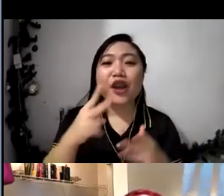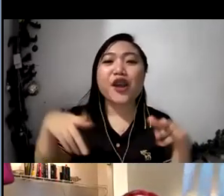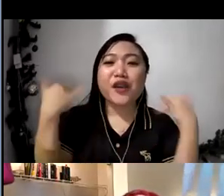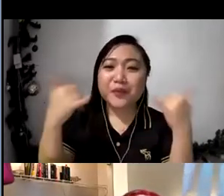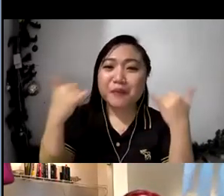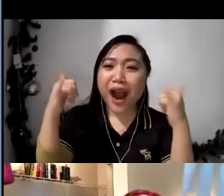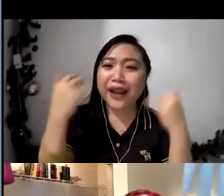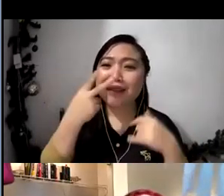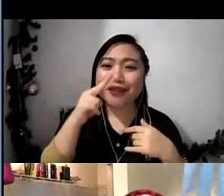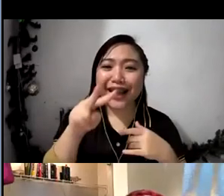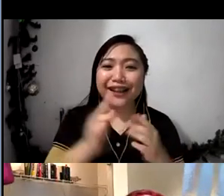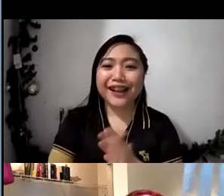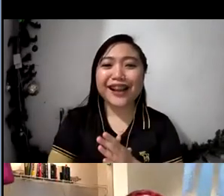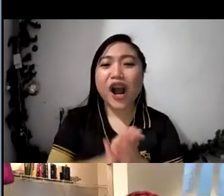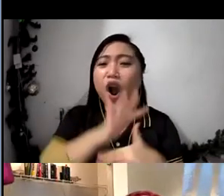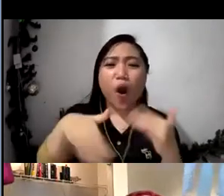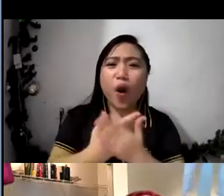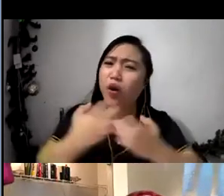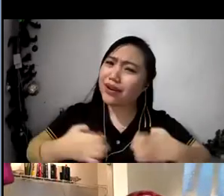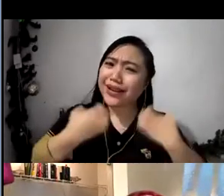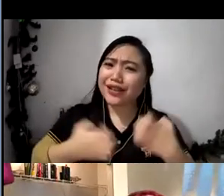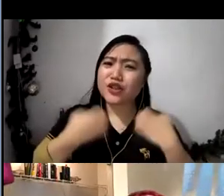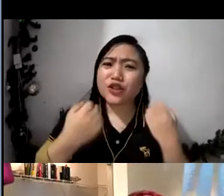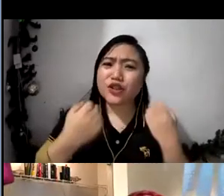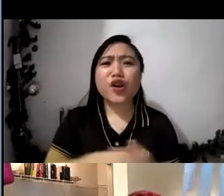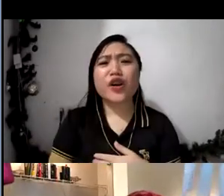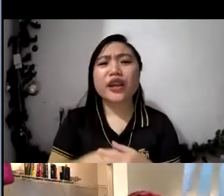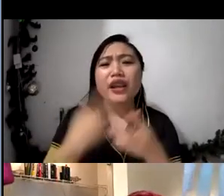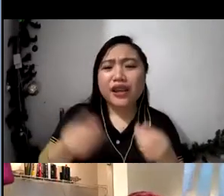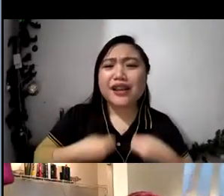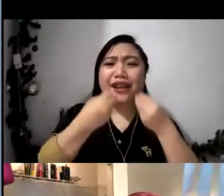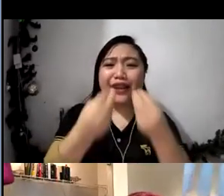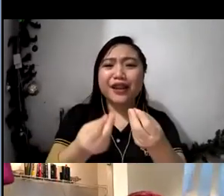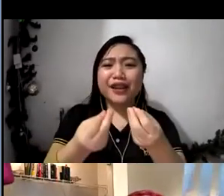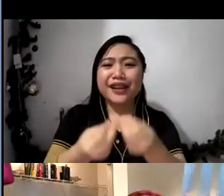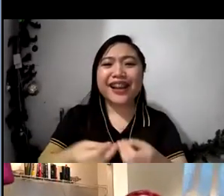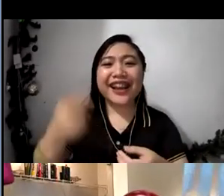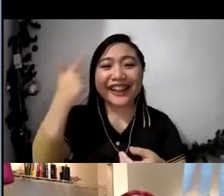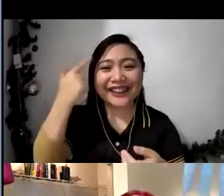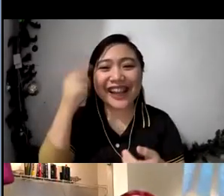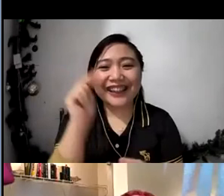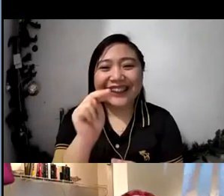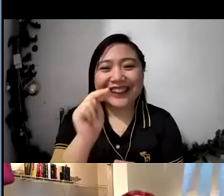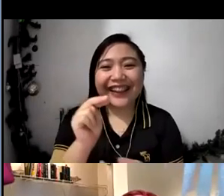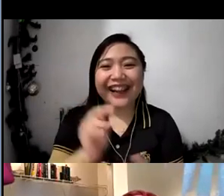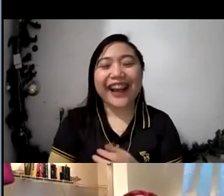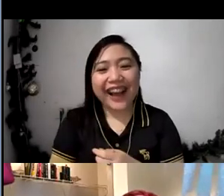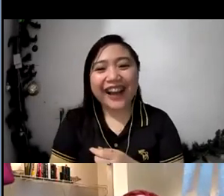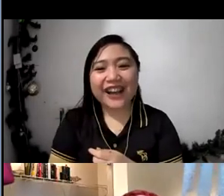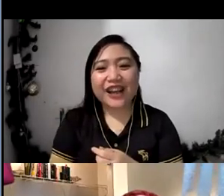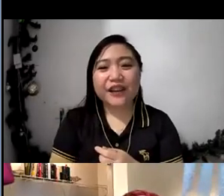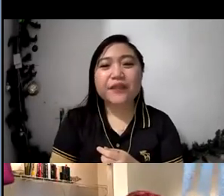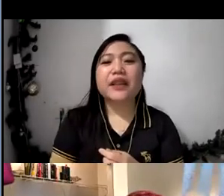kanina. I know that you all enjoy and it's providing practical gender needs kahit papaano, no, yung mga, and at the same